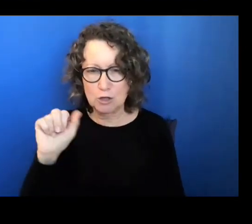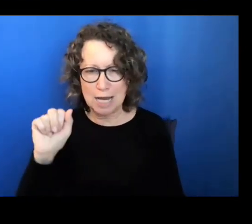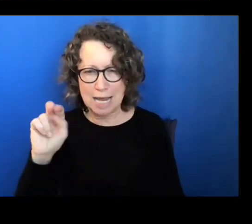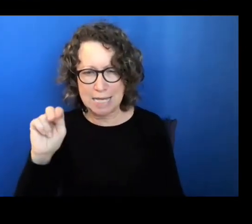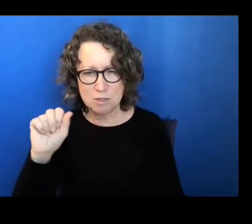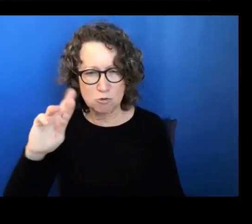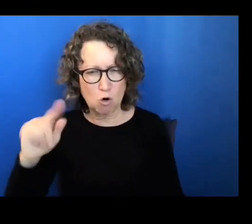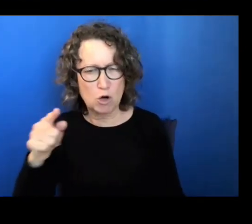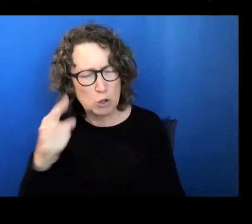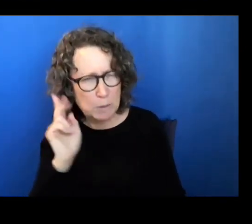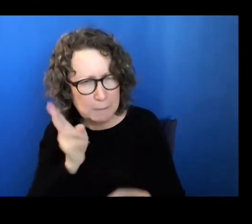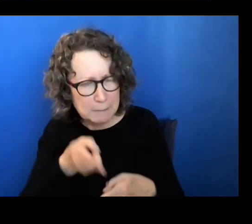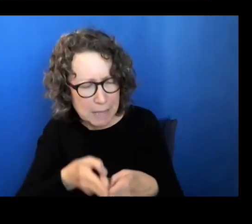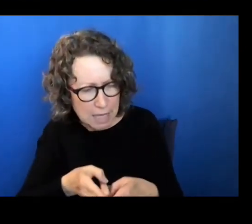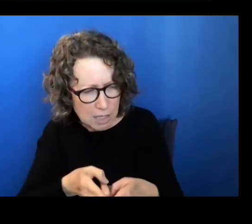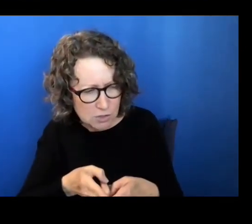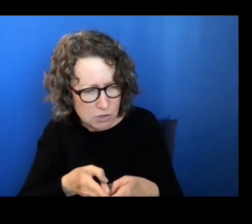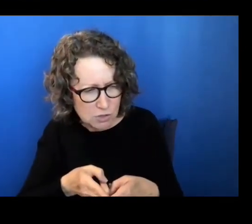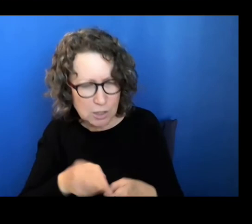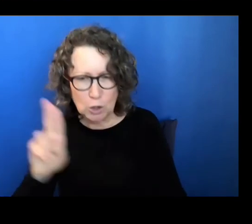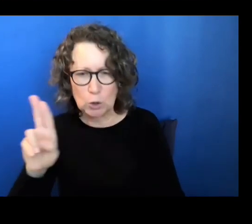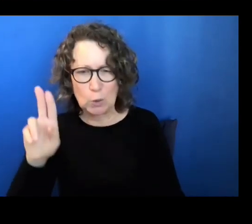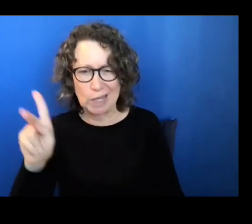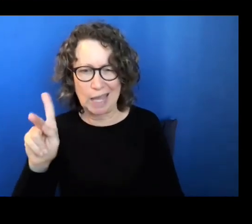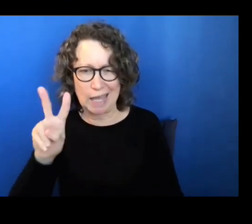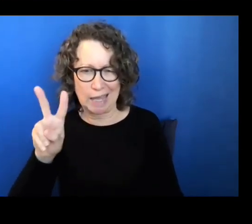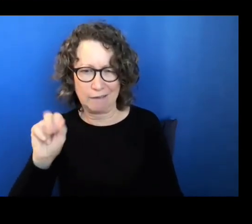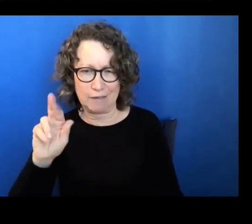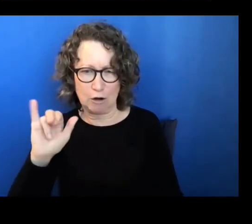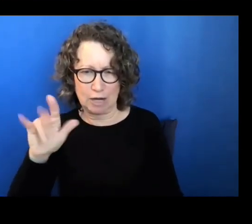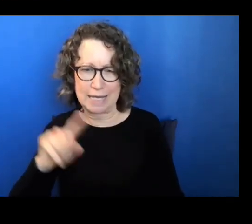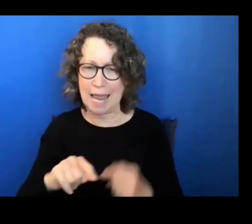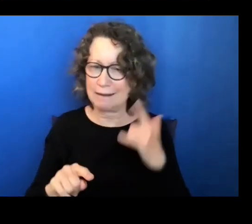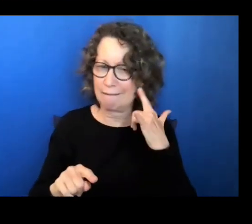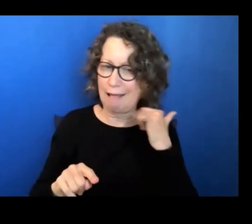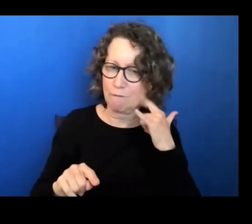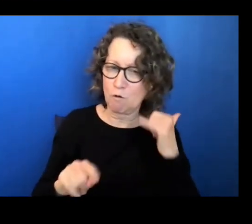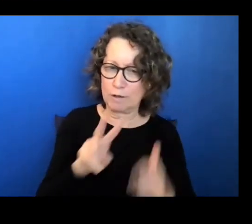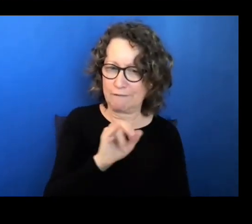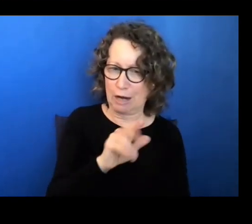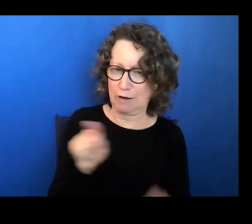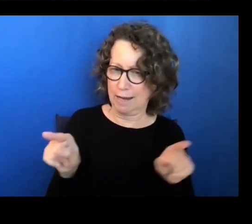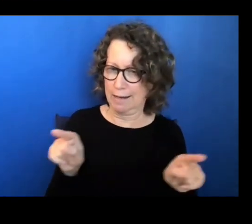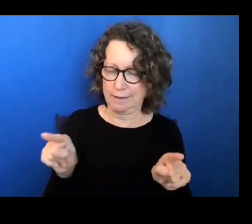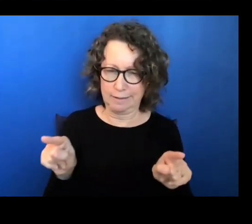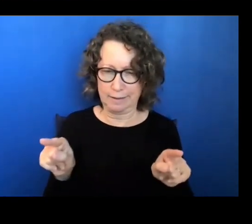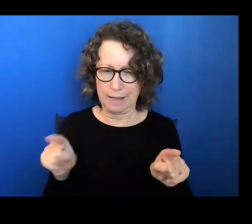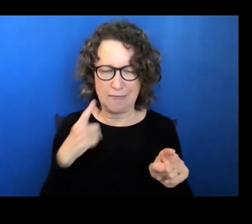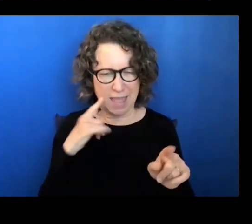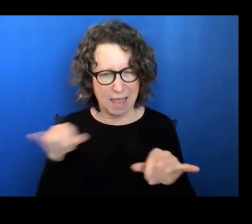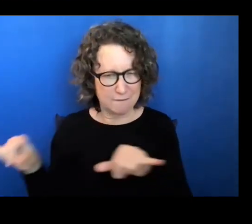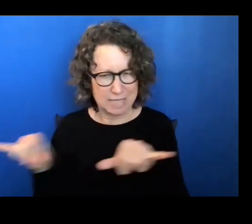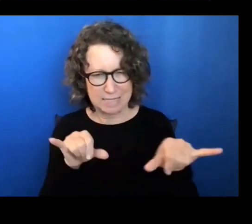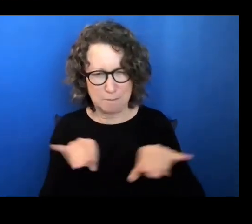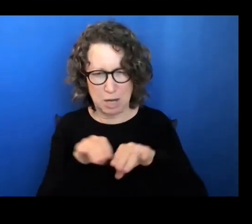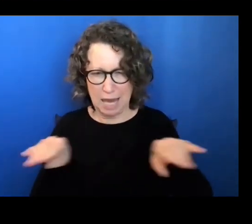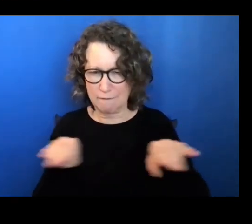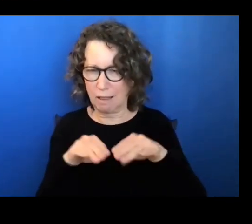believe you mentioned that the UK variant and the California variant have a similar level